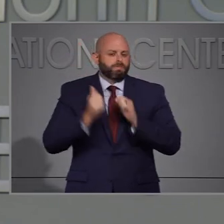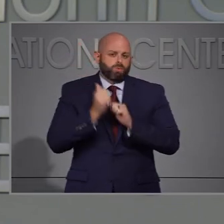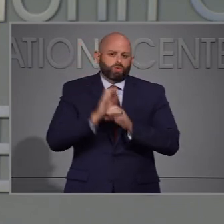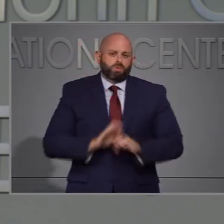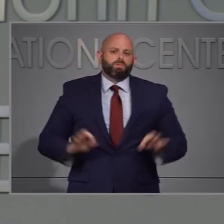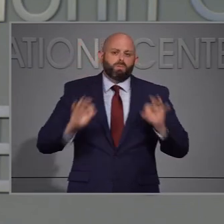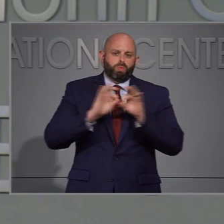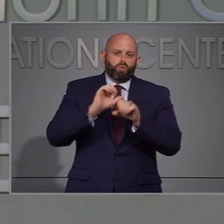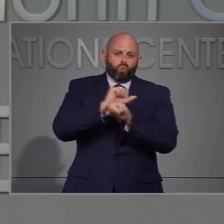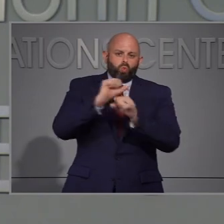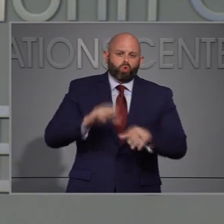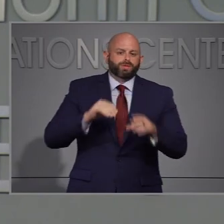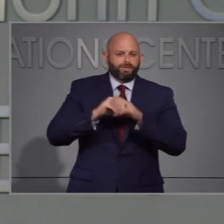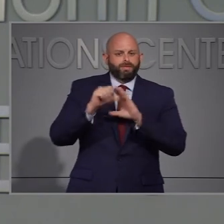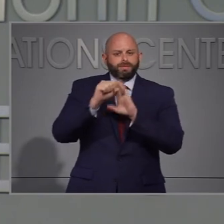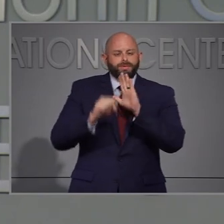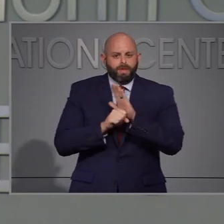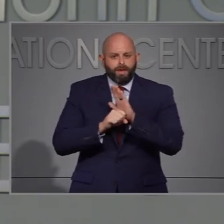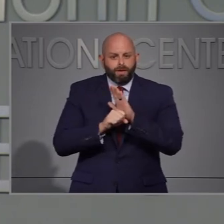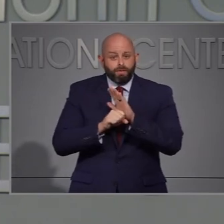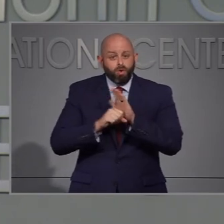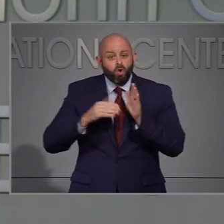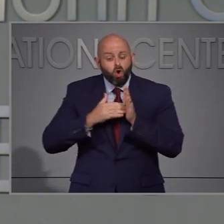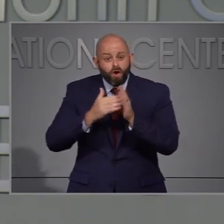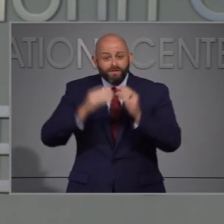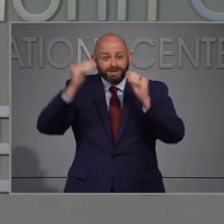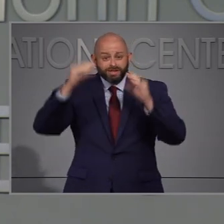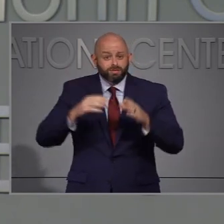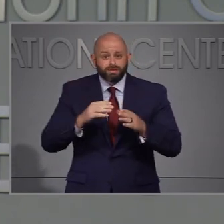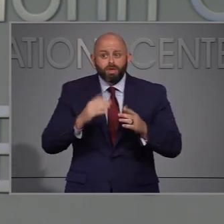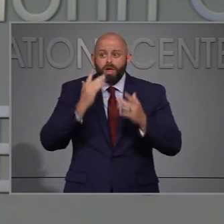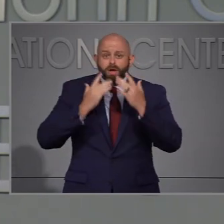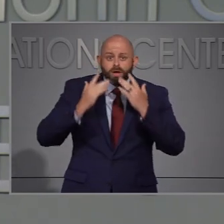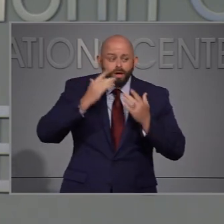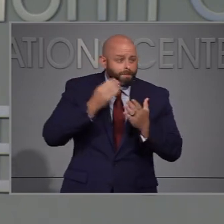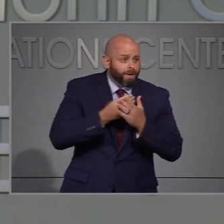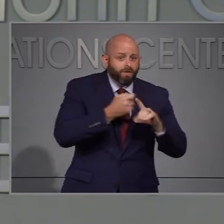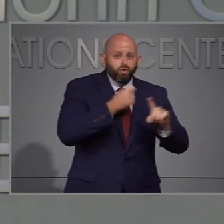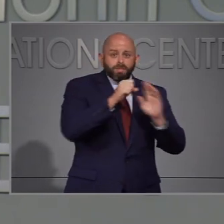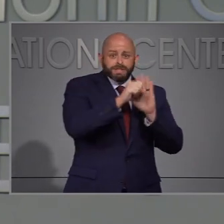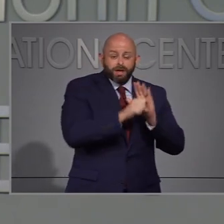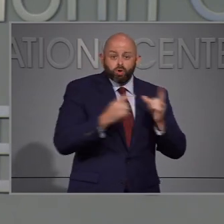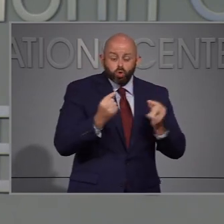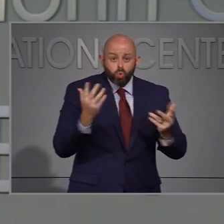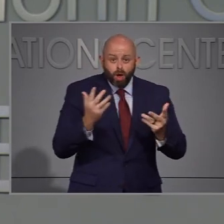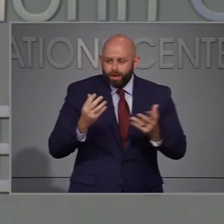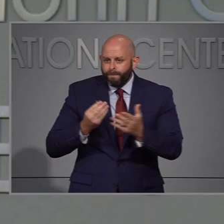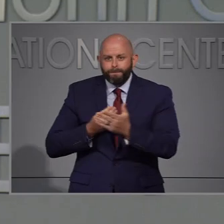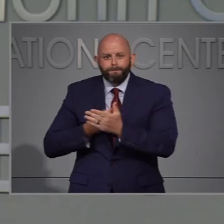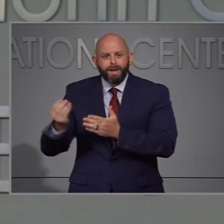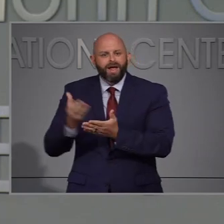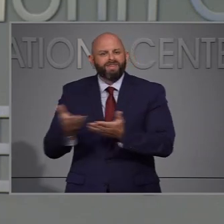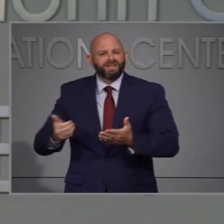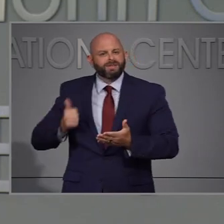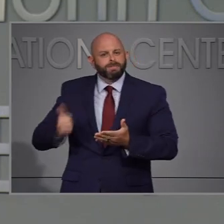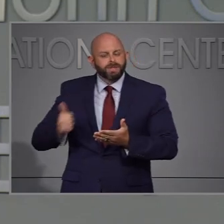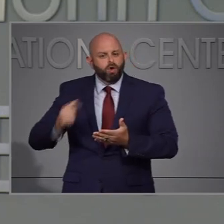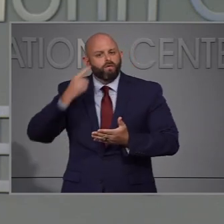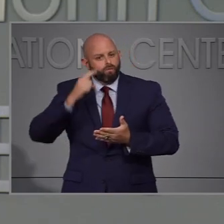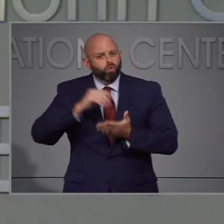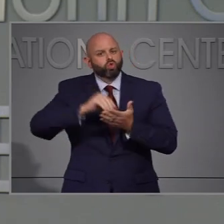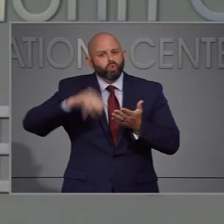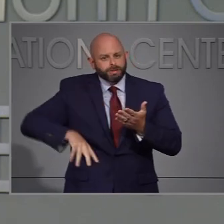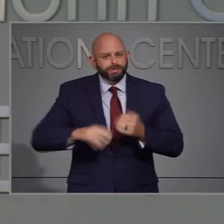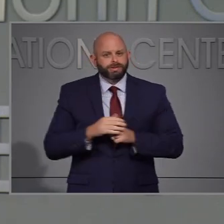employees. Pulling from their own pockets to buy supplies, getting in early just to stay late, and even